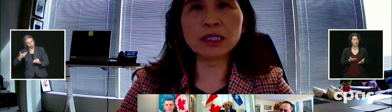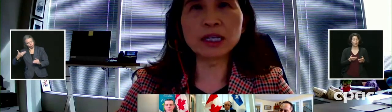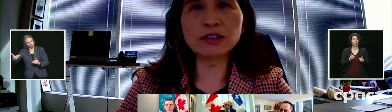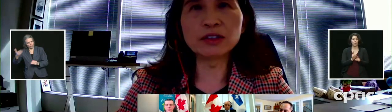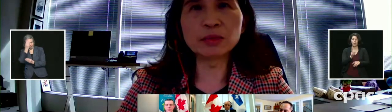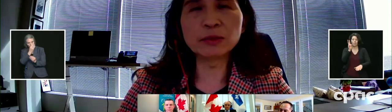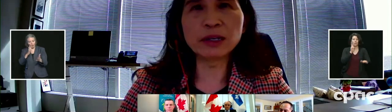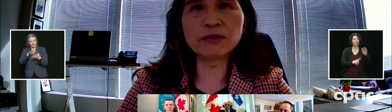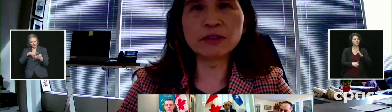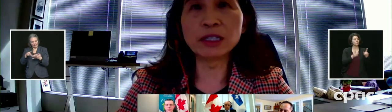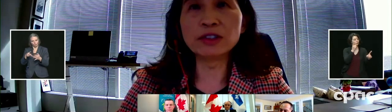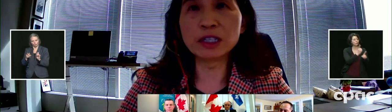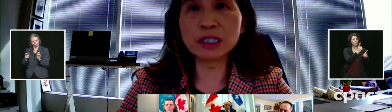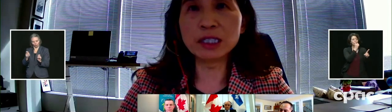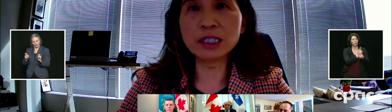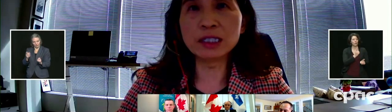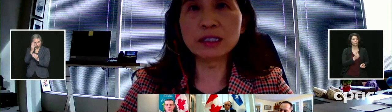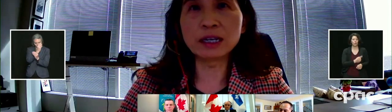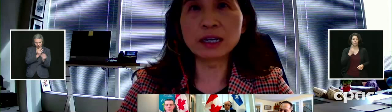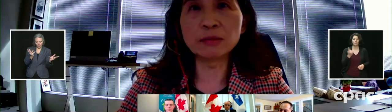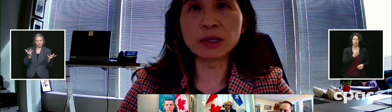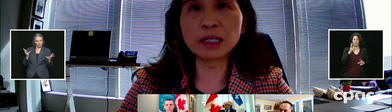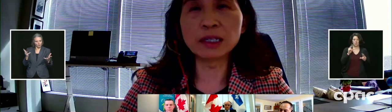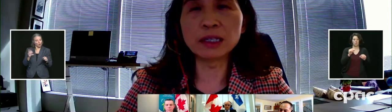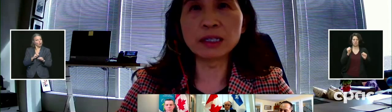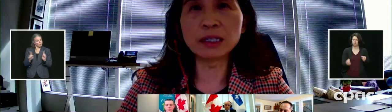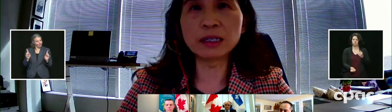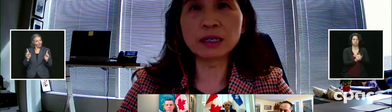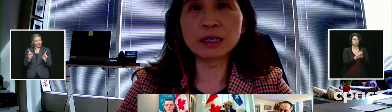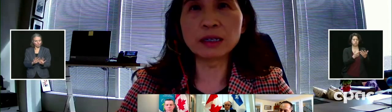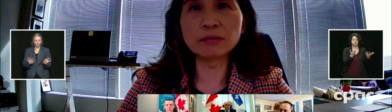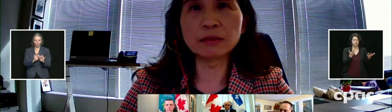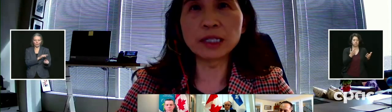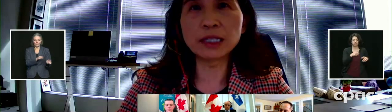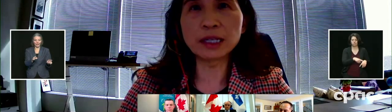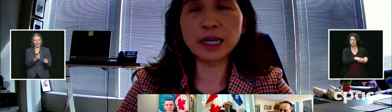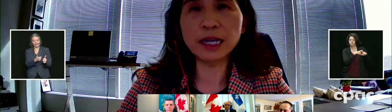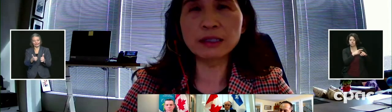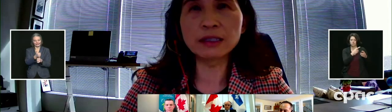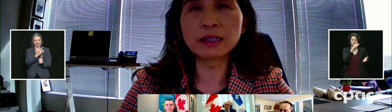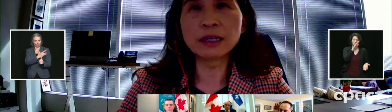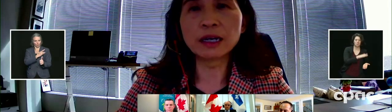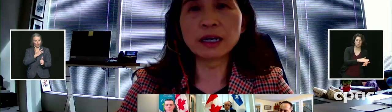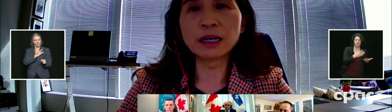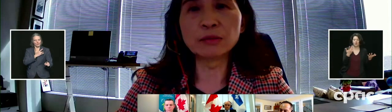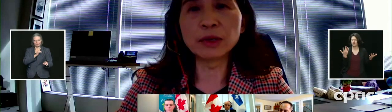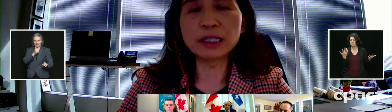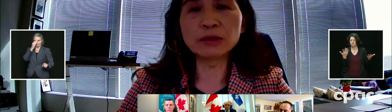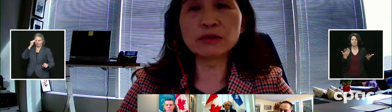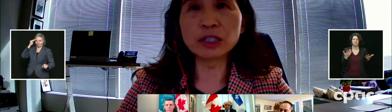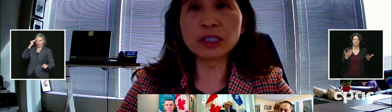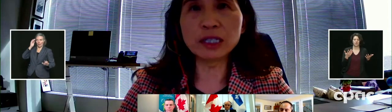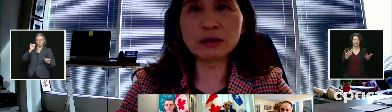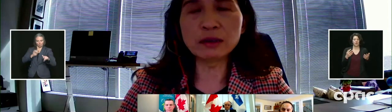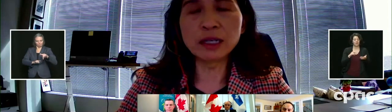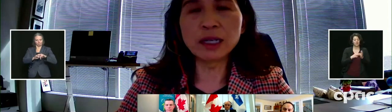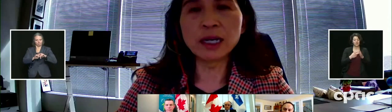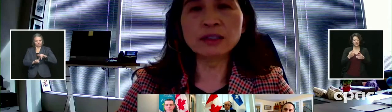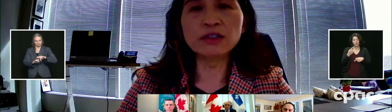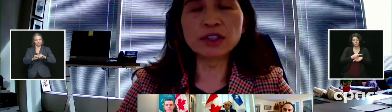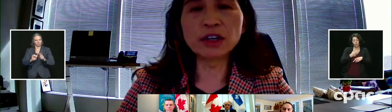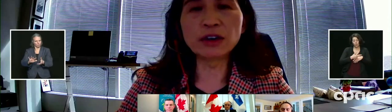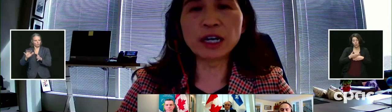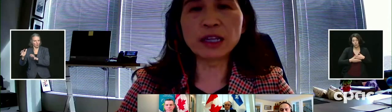does have to prepare for uncertainties in the days ahead, as we've just seen.